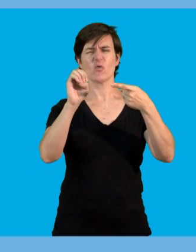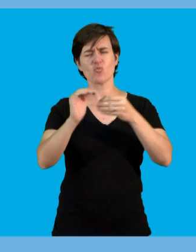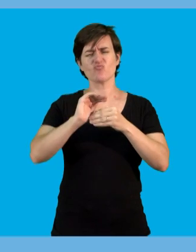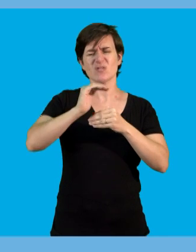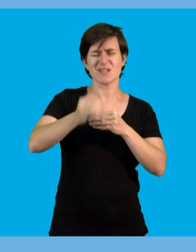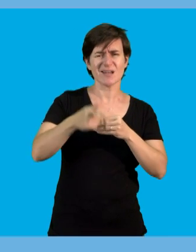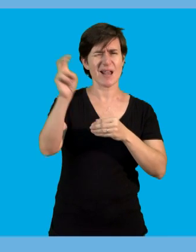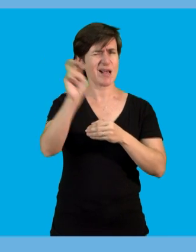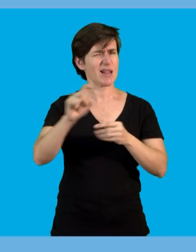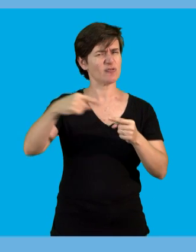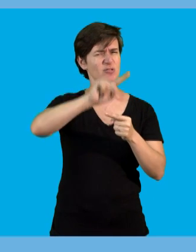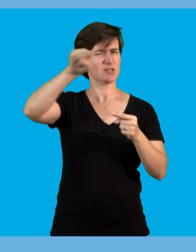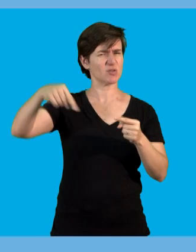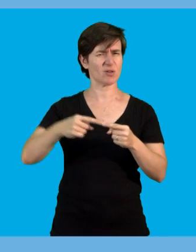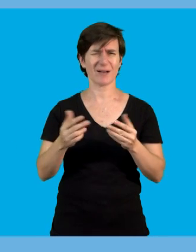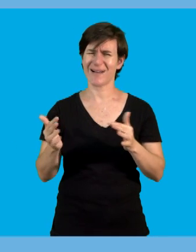electric circuit.